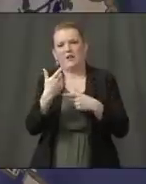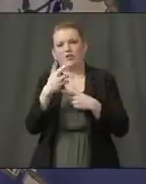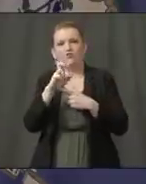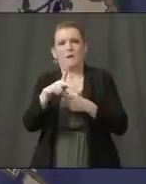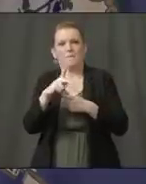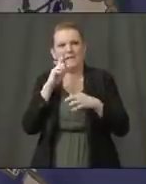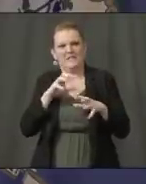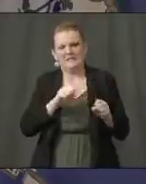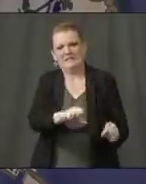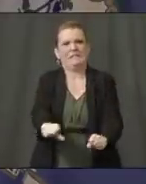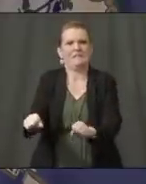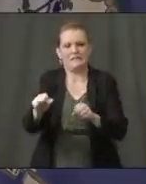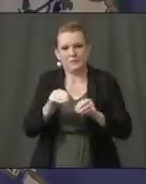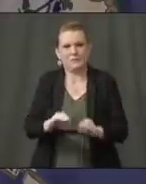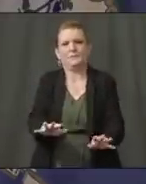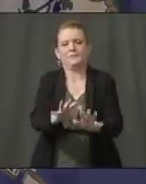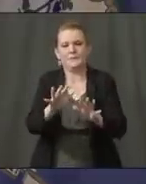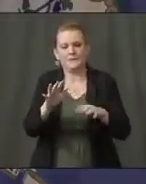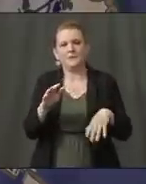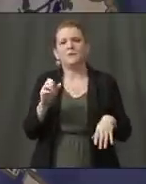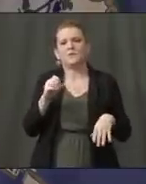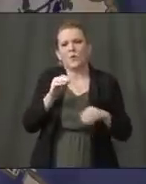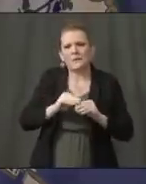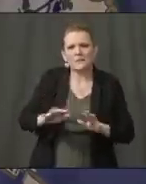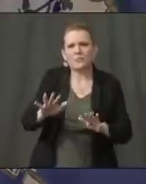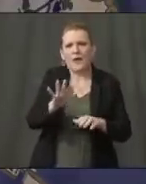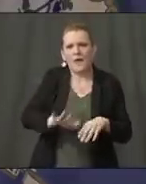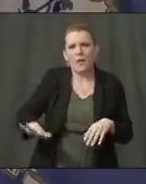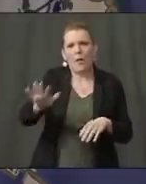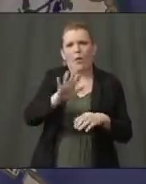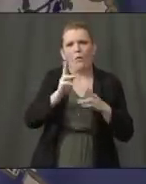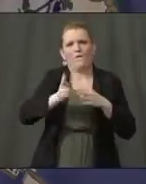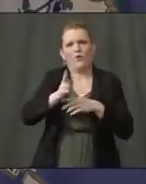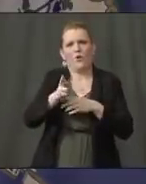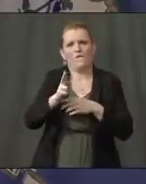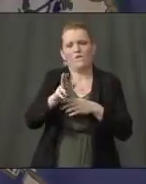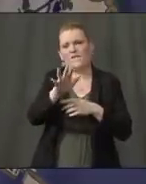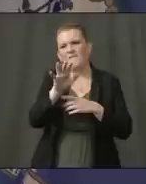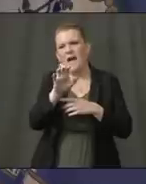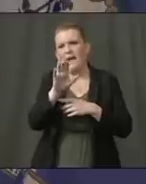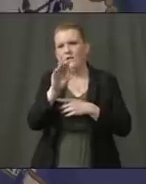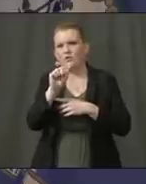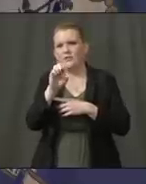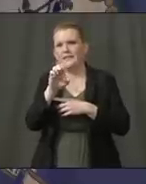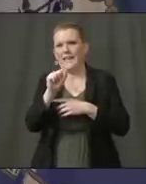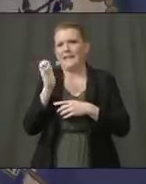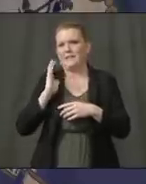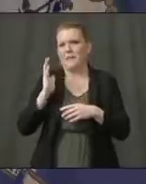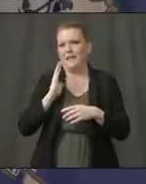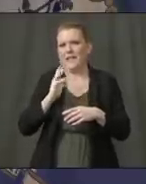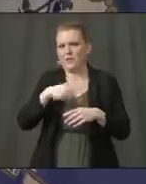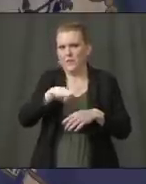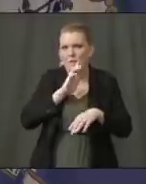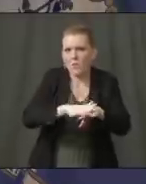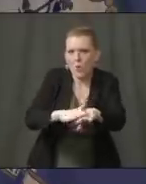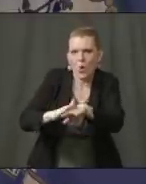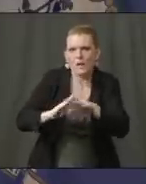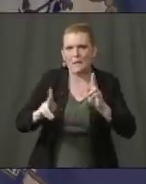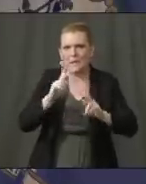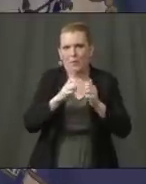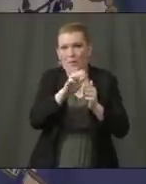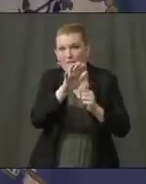city. Estimated there are 500 cases that now are being treated in Hartford." 500 cases. They were warning people to be